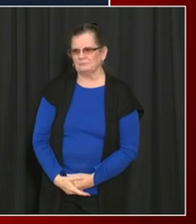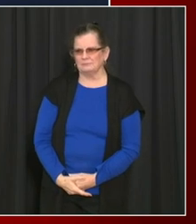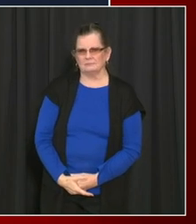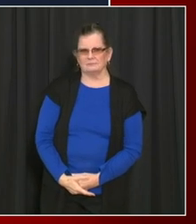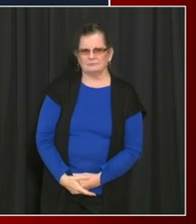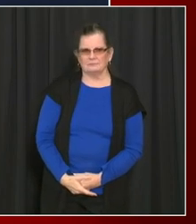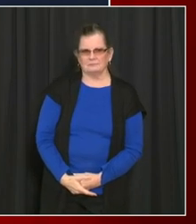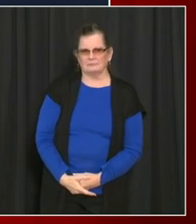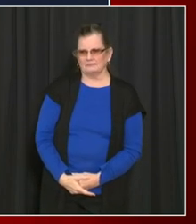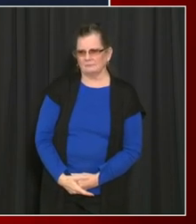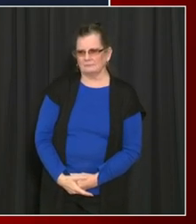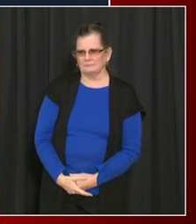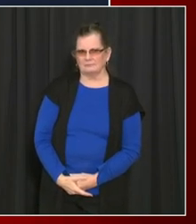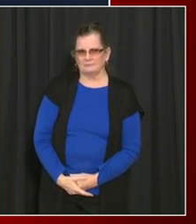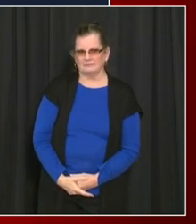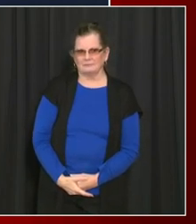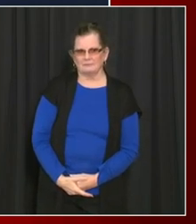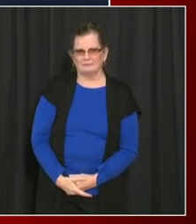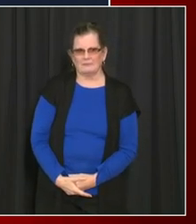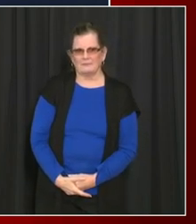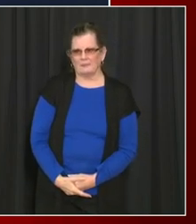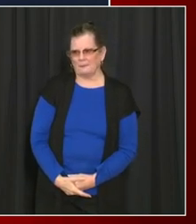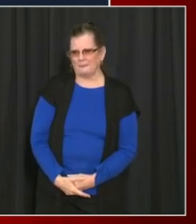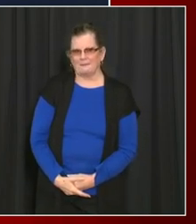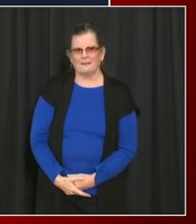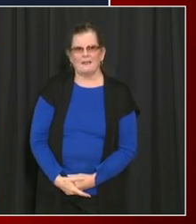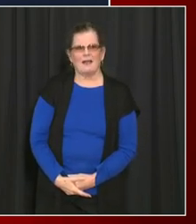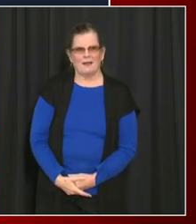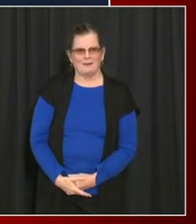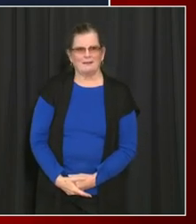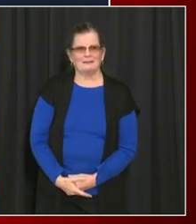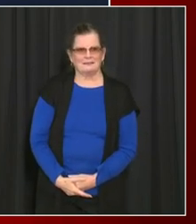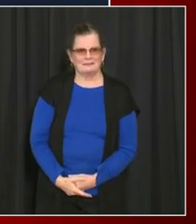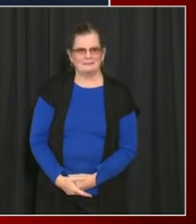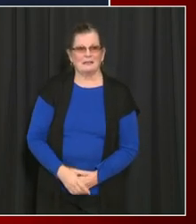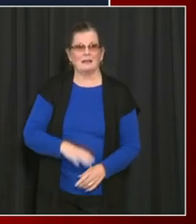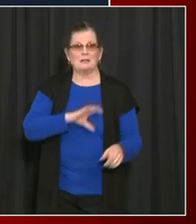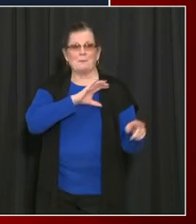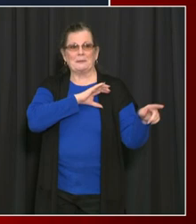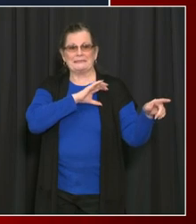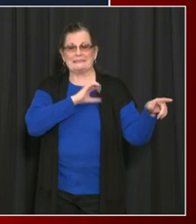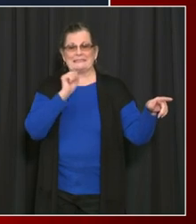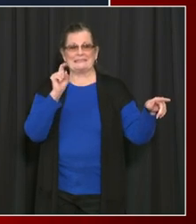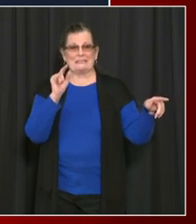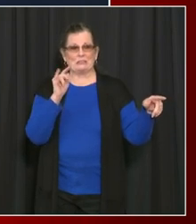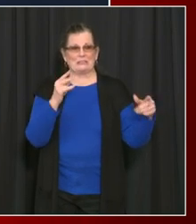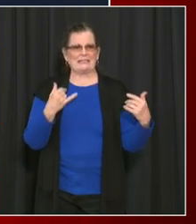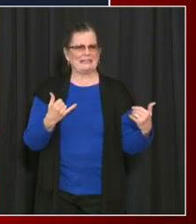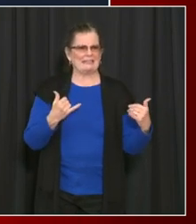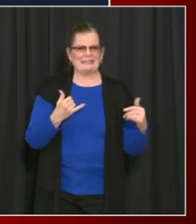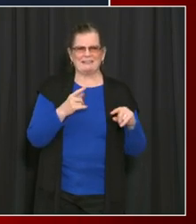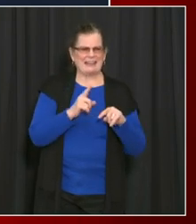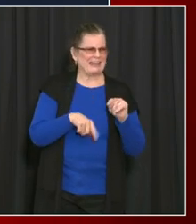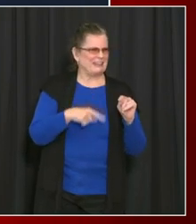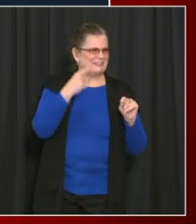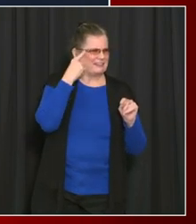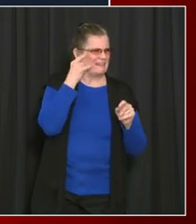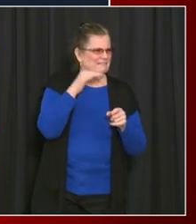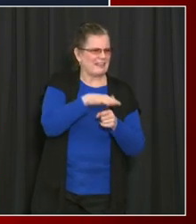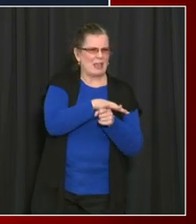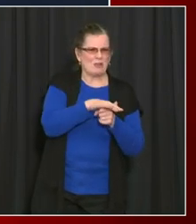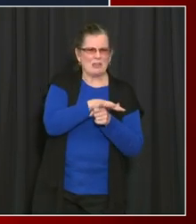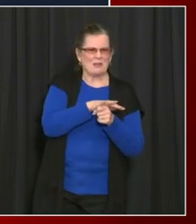Yes, Sam. Other than, I guess, police stations, I can't think of an area of D.C. government you can walk